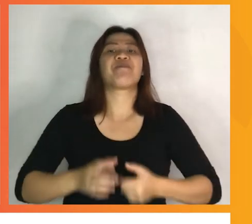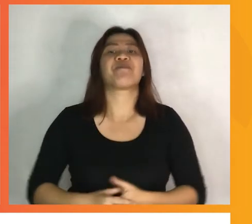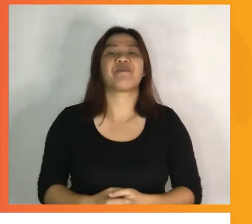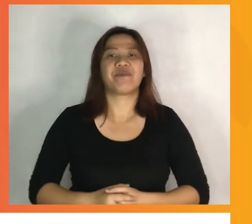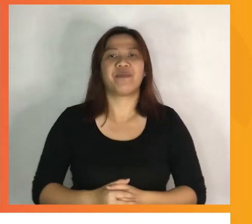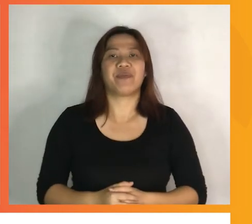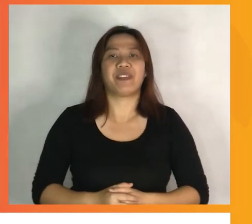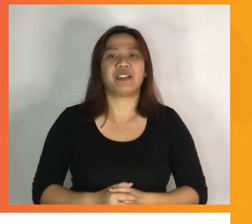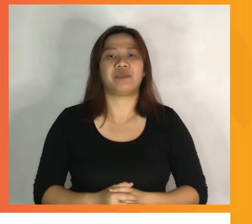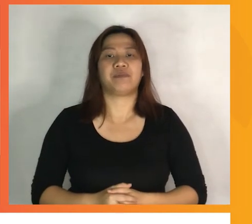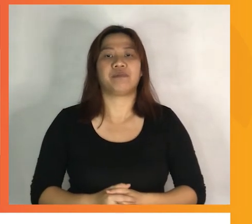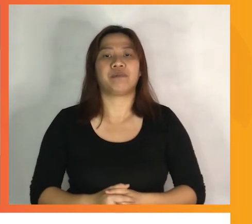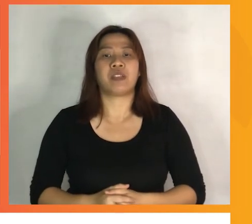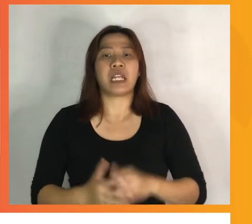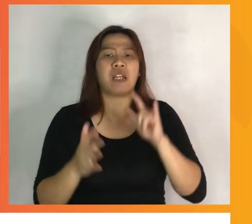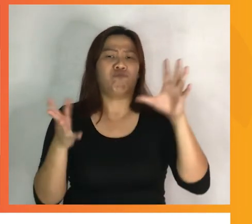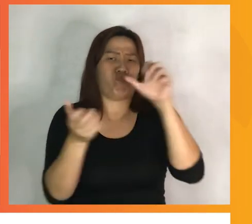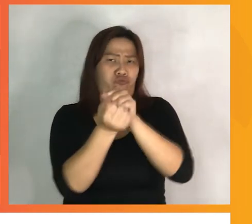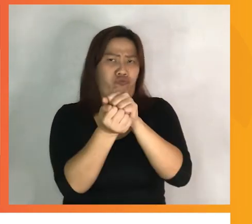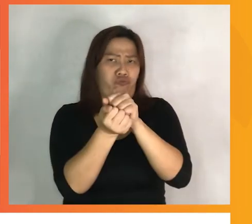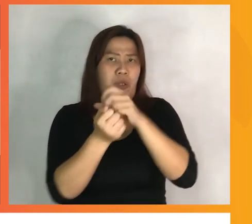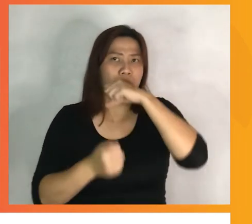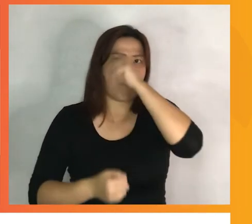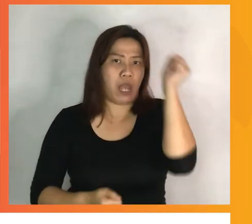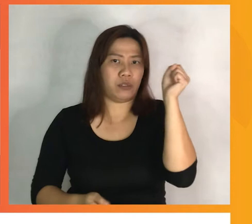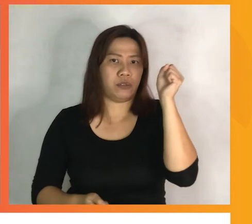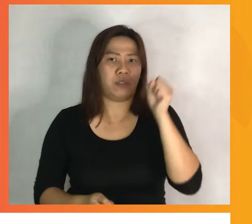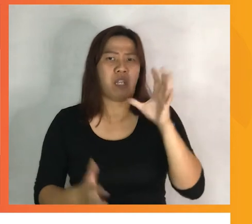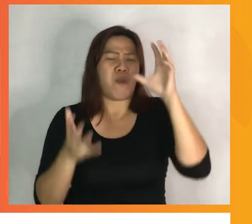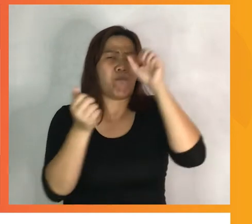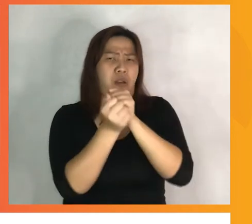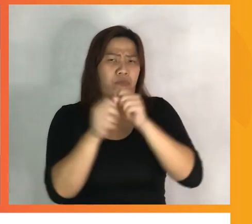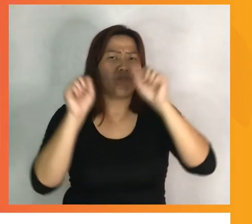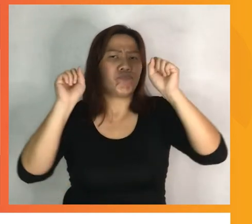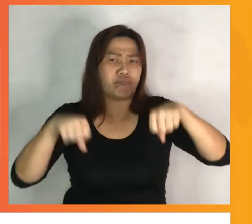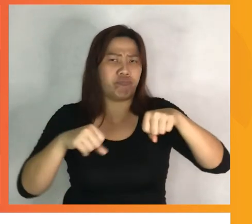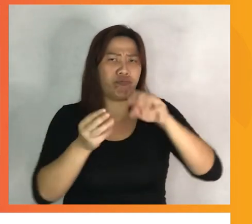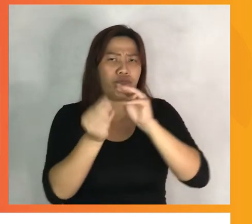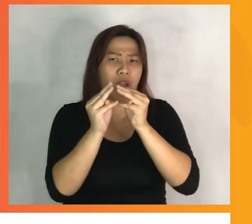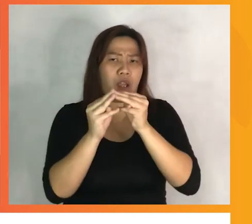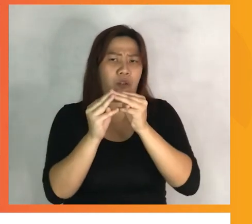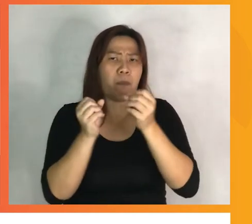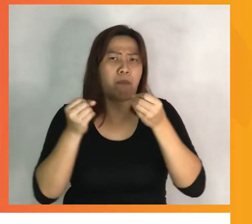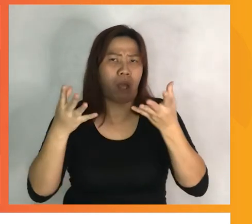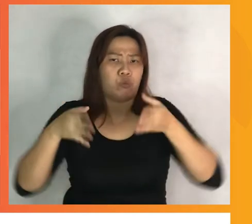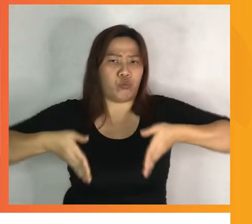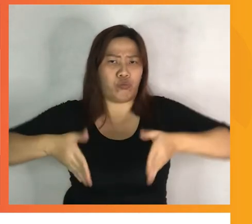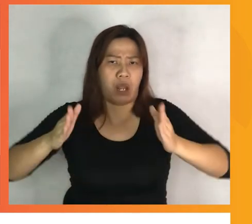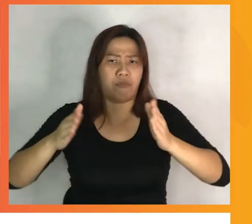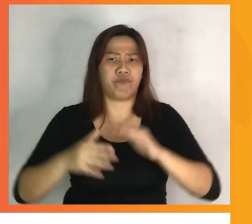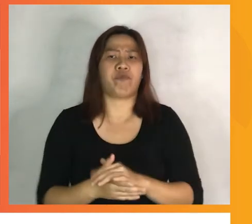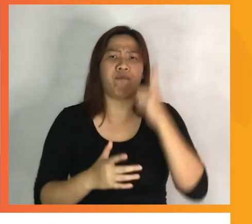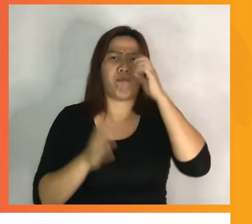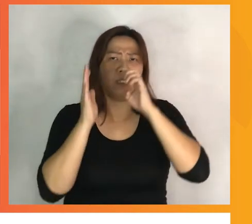team. So let's summarize space. Space can be manipulated in many ways.